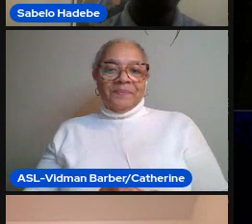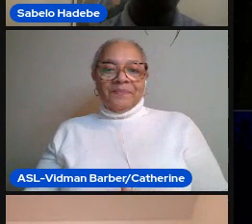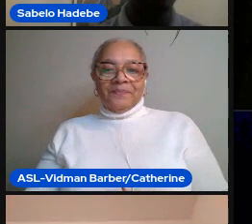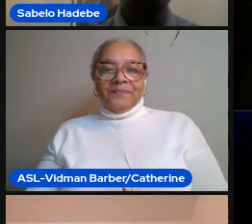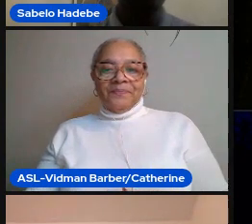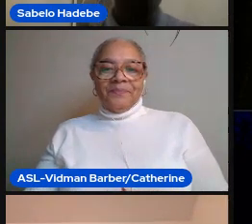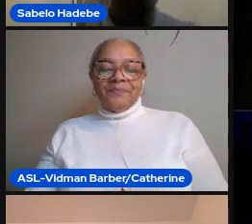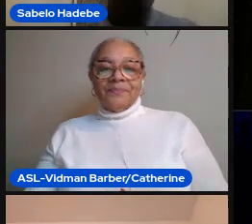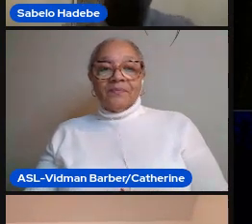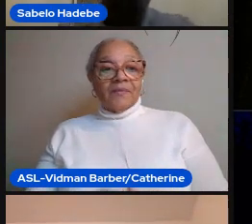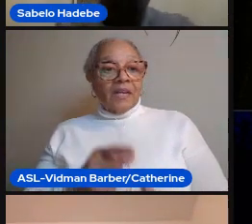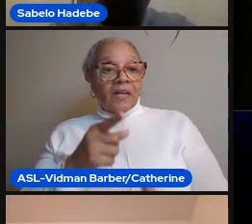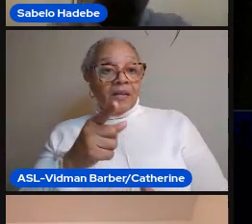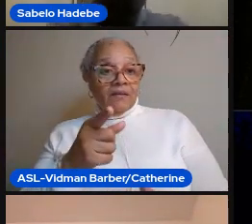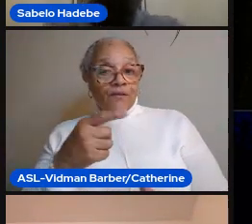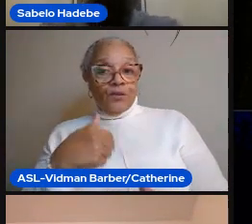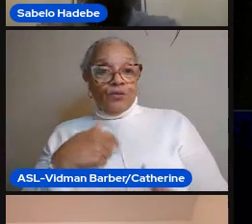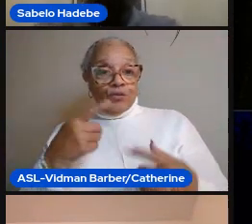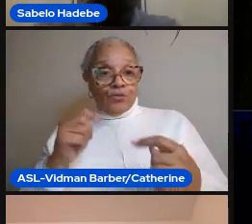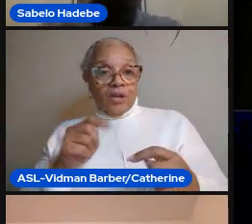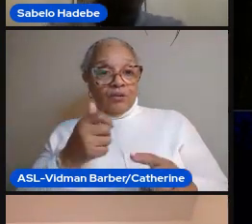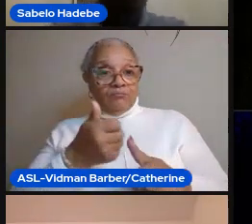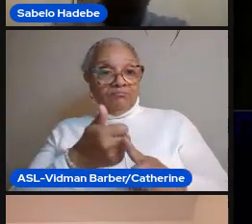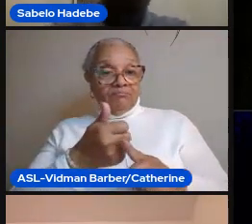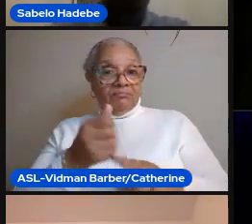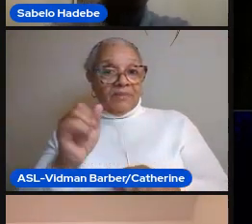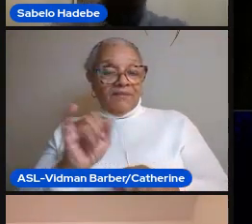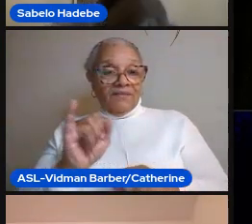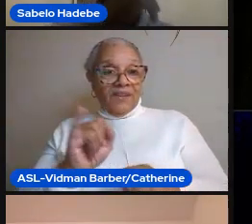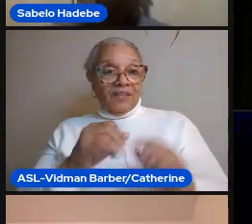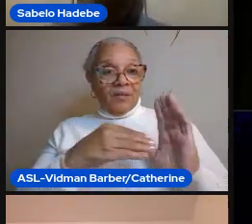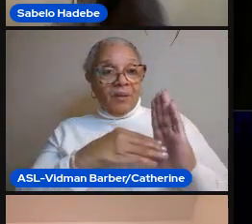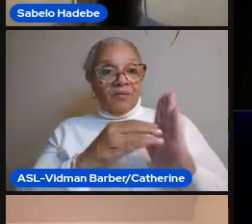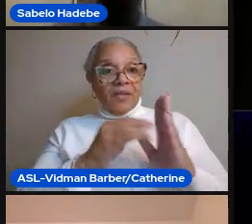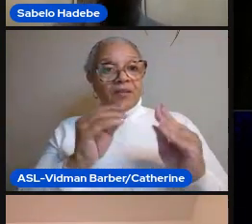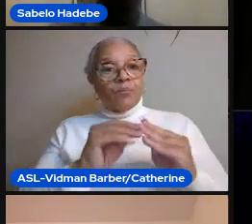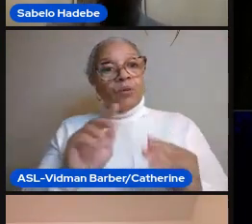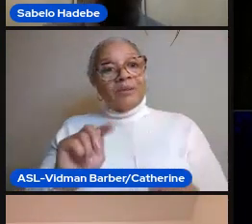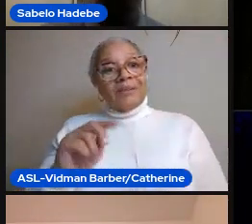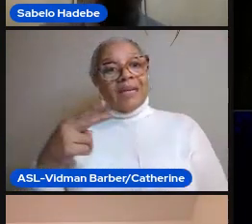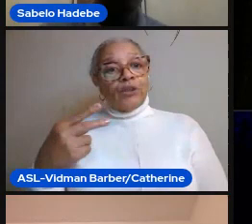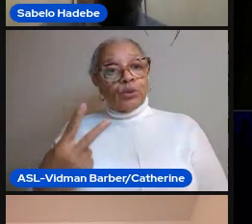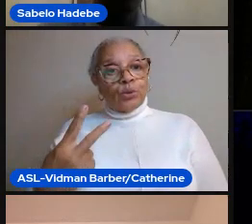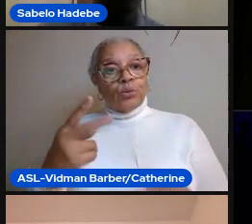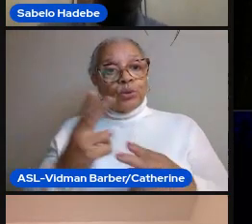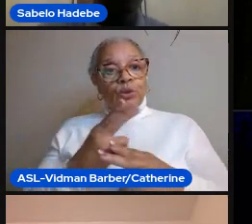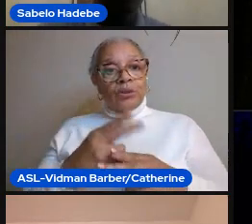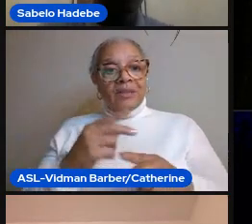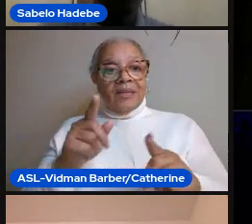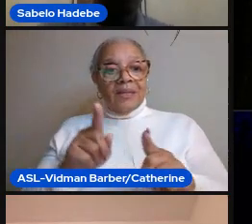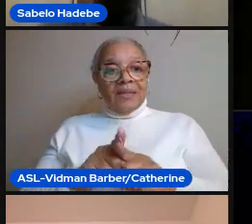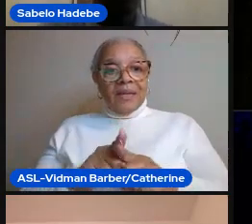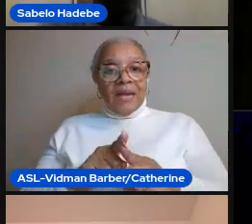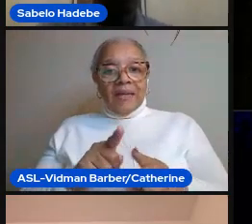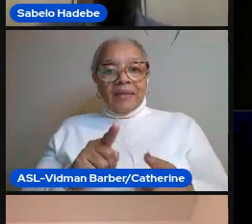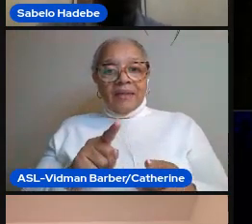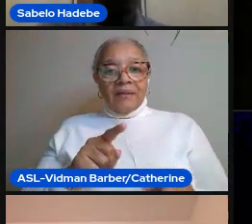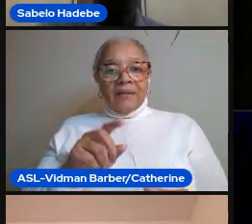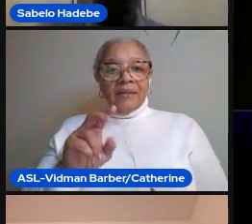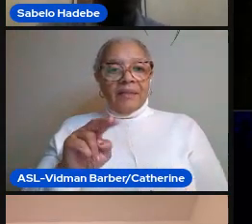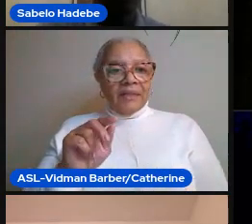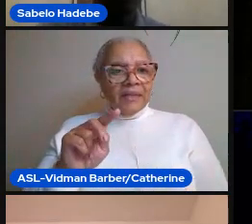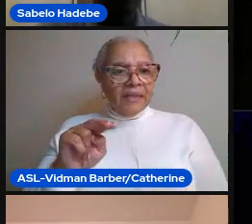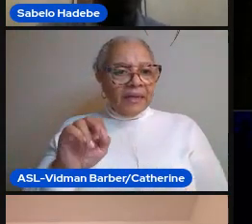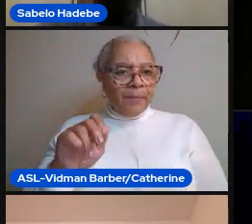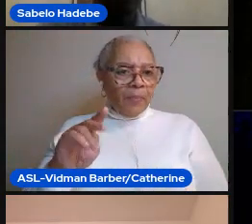Have you tried an infection model that is like more Th2 inducing, like NIPU? So of course, everyone does NIPU now.